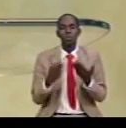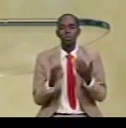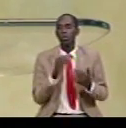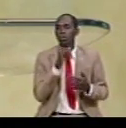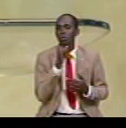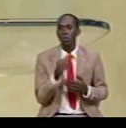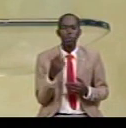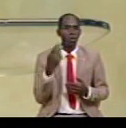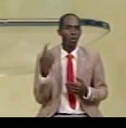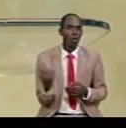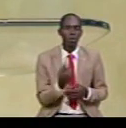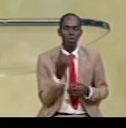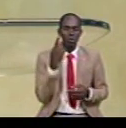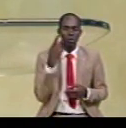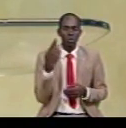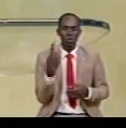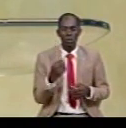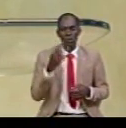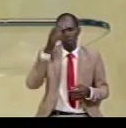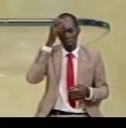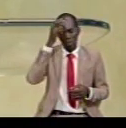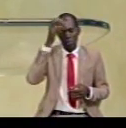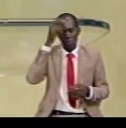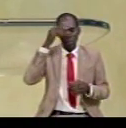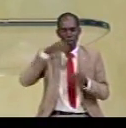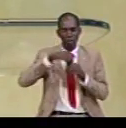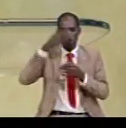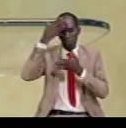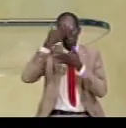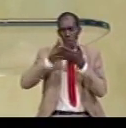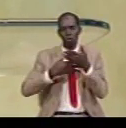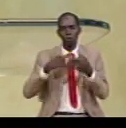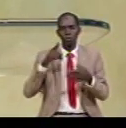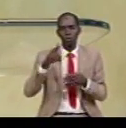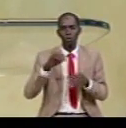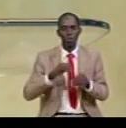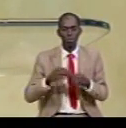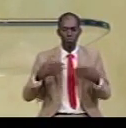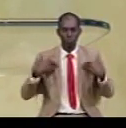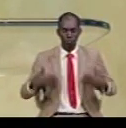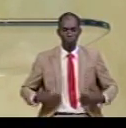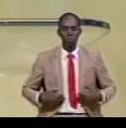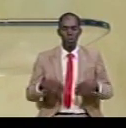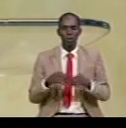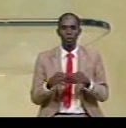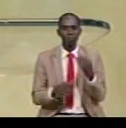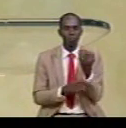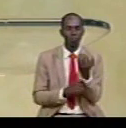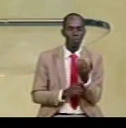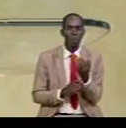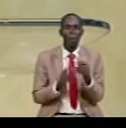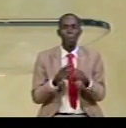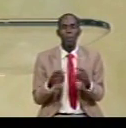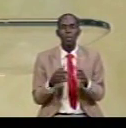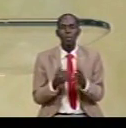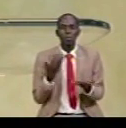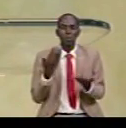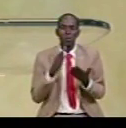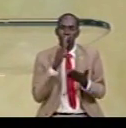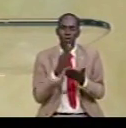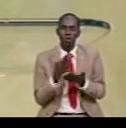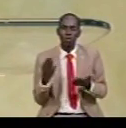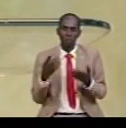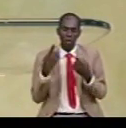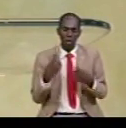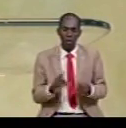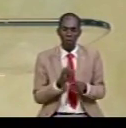devil coming to tempt you. It could be something happening right within